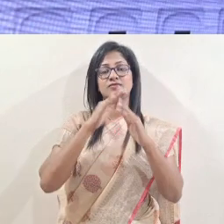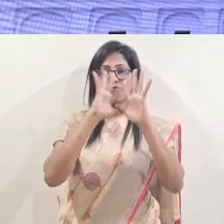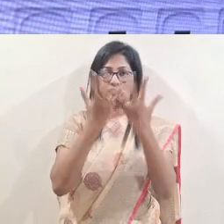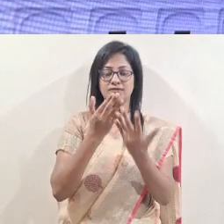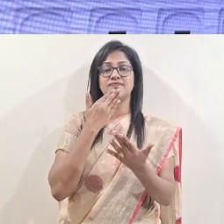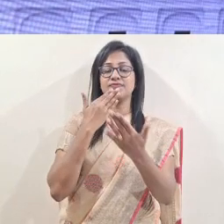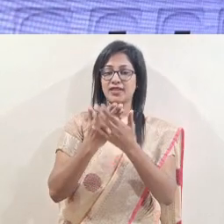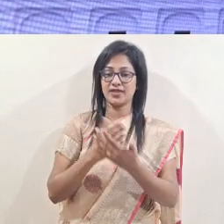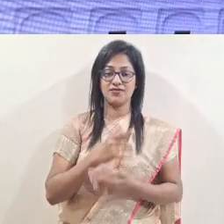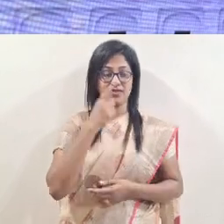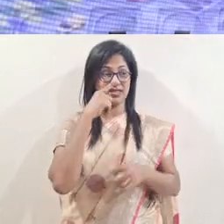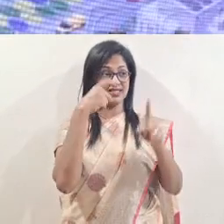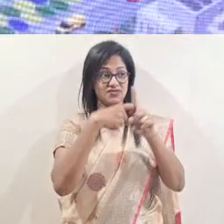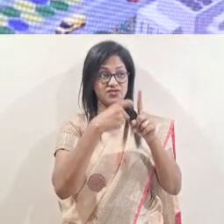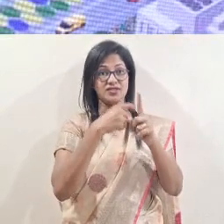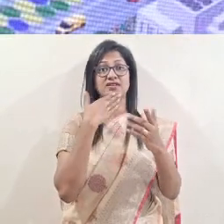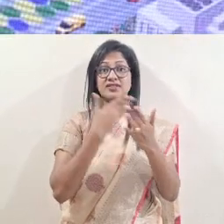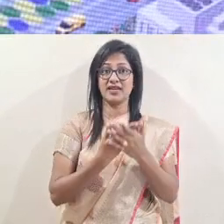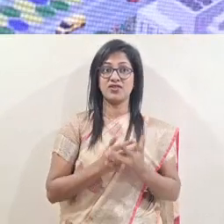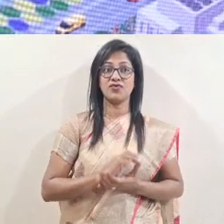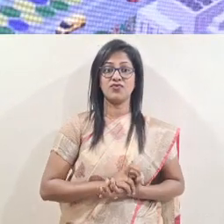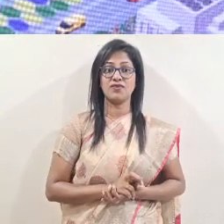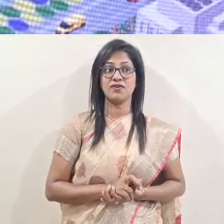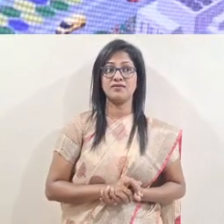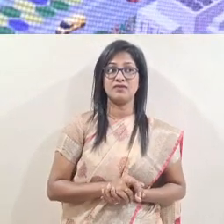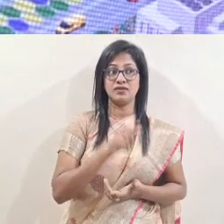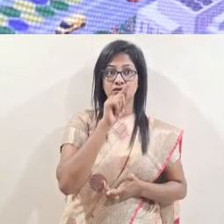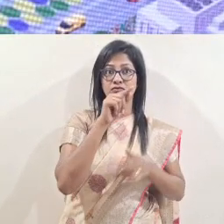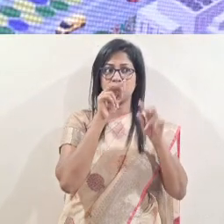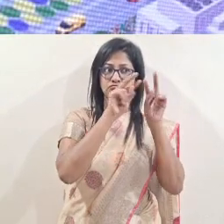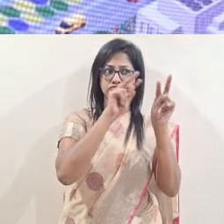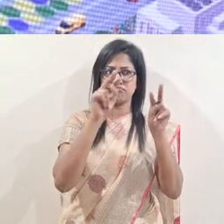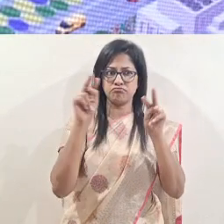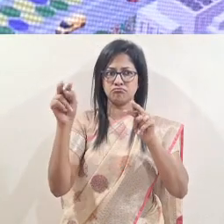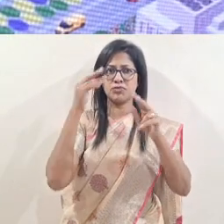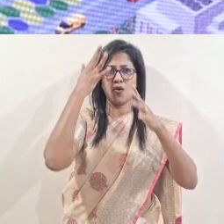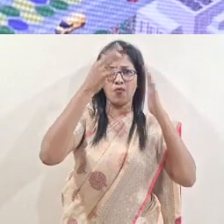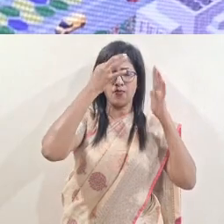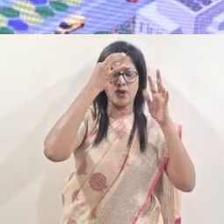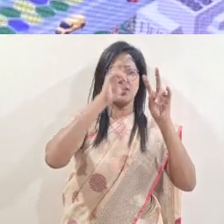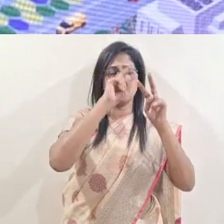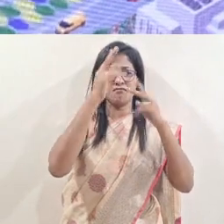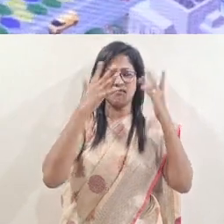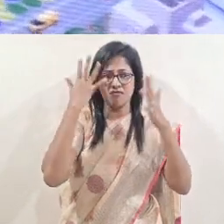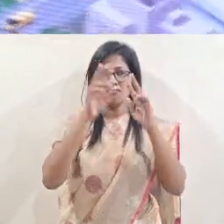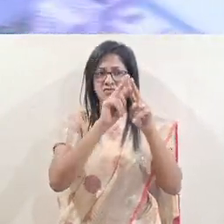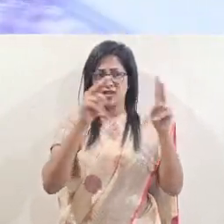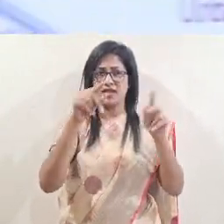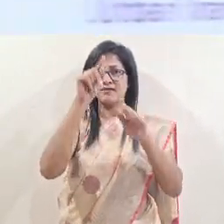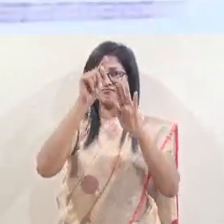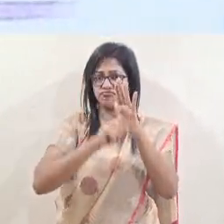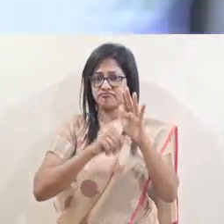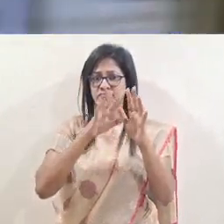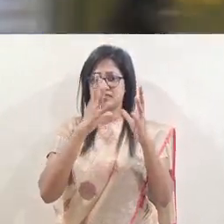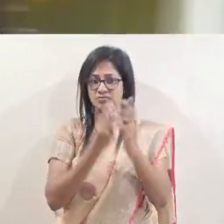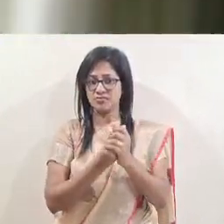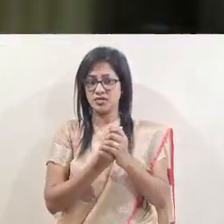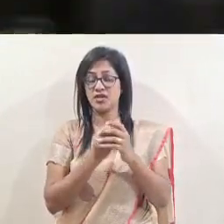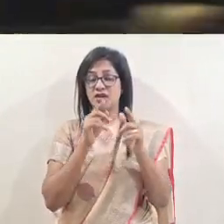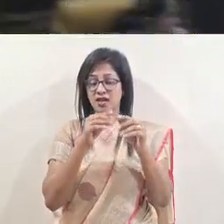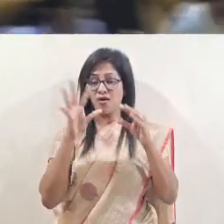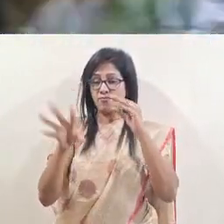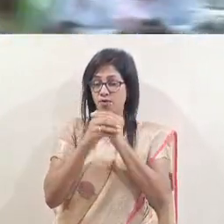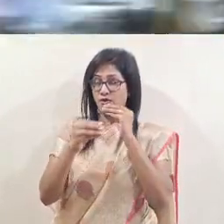you, Kritika. I think that you have covered number of areas of concerns with respect to taking parameters. I do not know whether you can take more parameters or